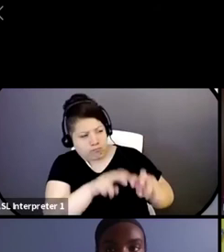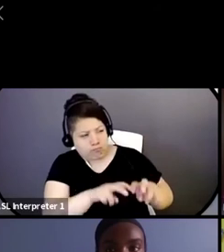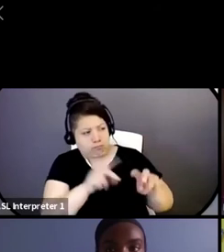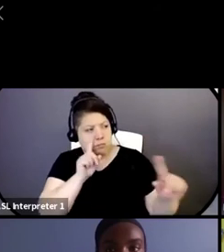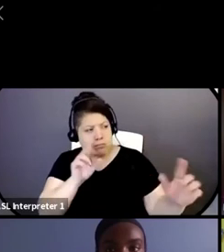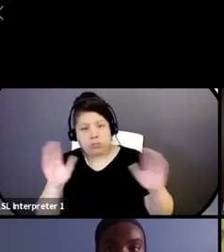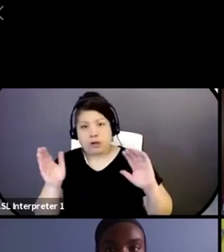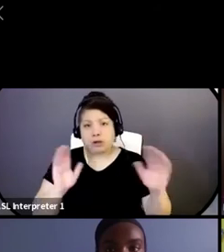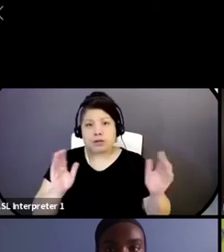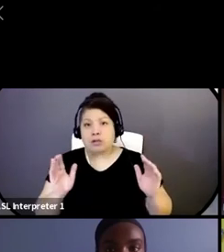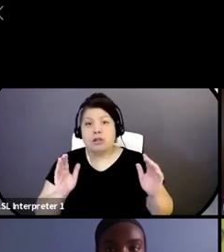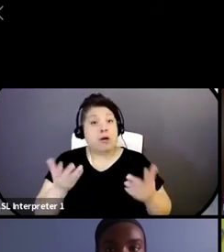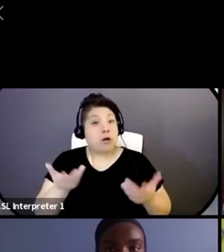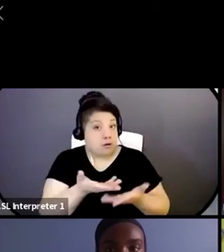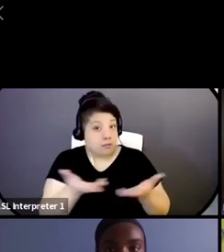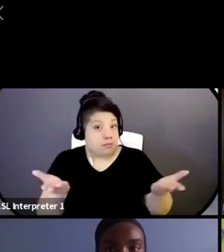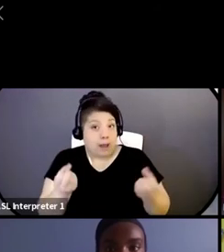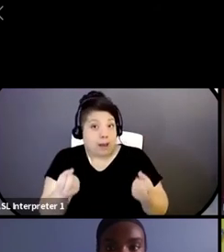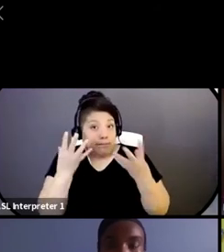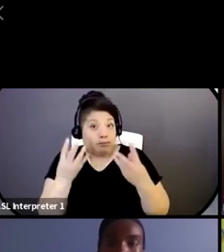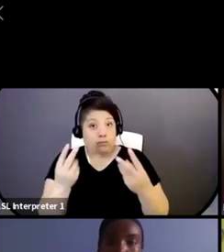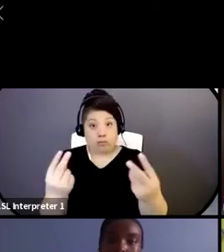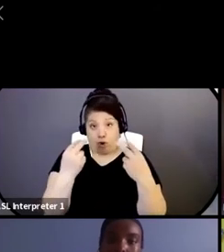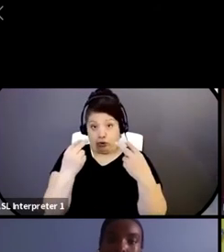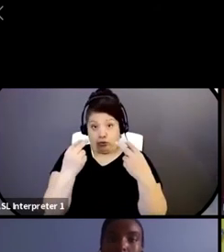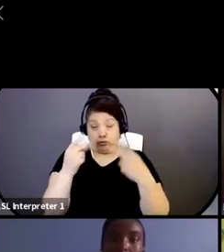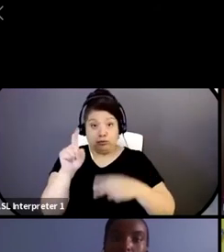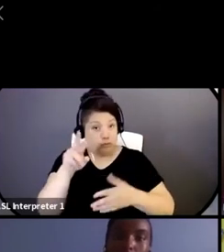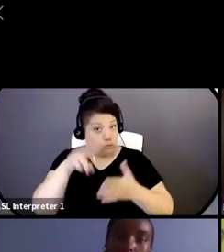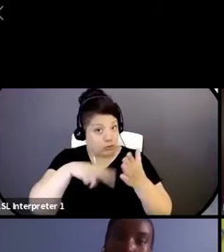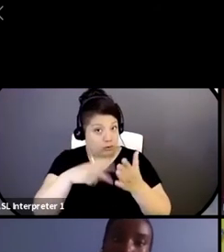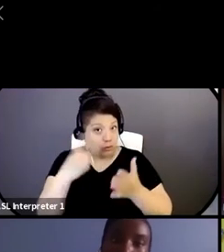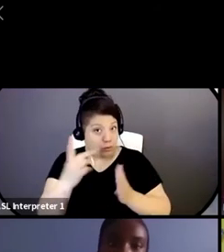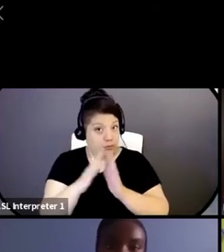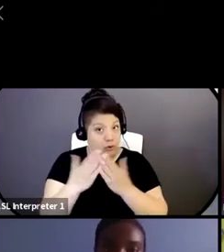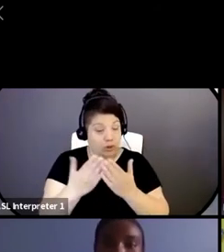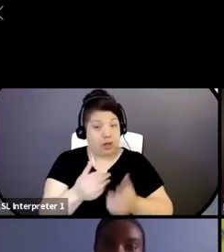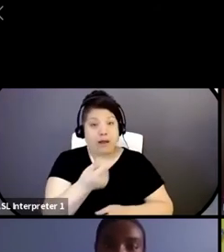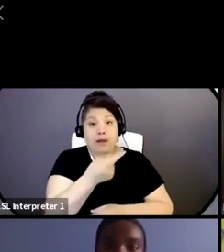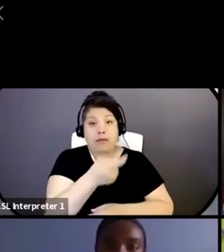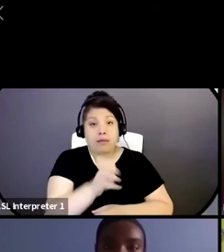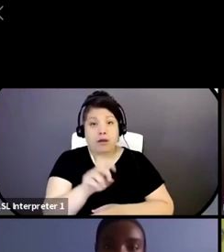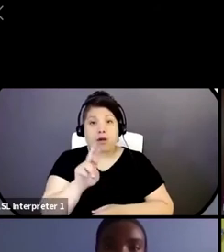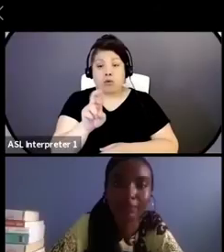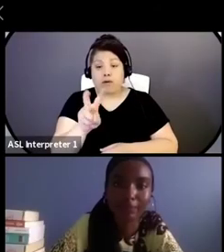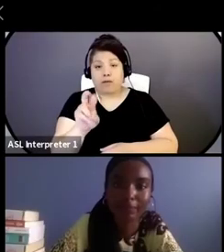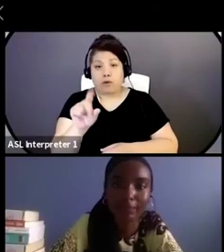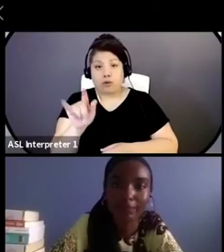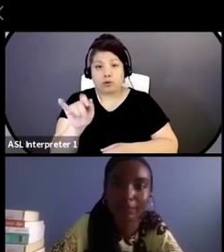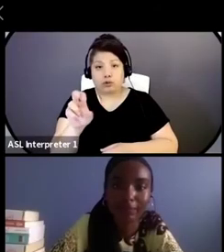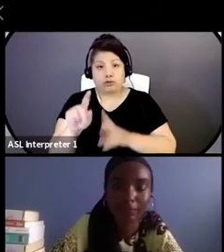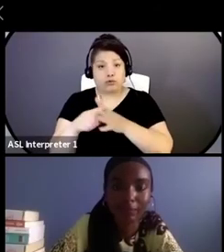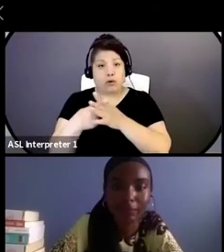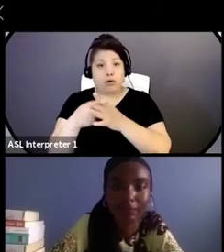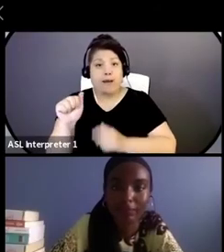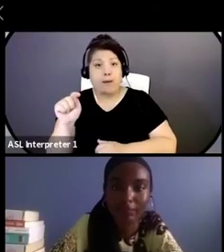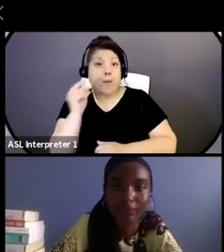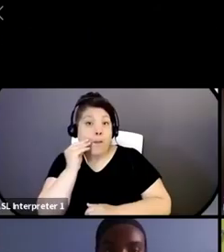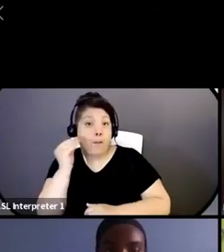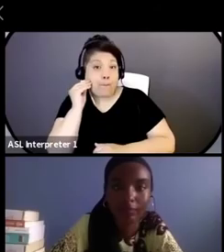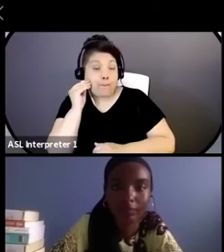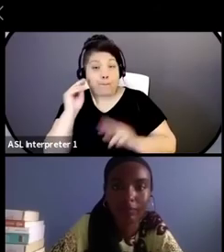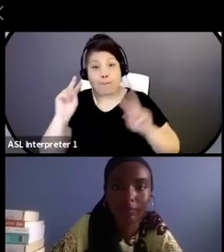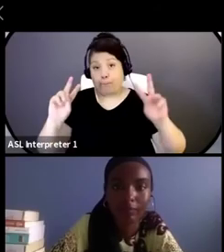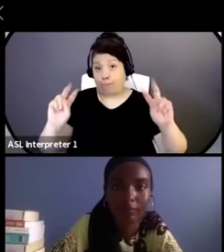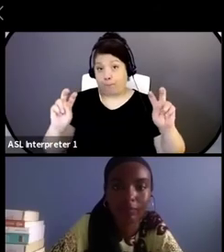So I don't know how many people watching this have read the book, The Revolution Starts at Home. In the beginning of the book,